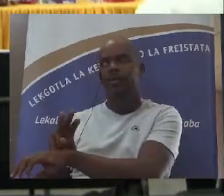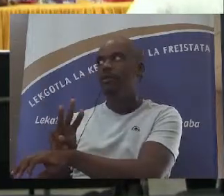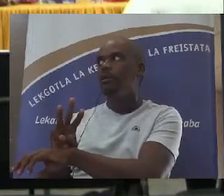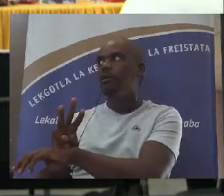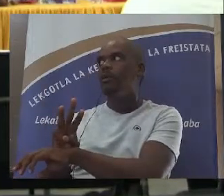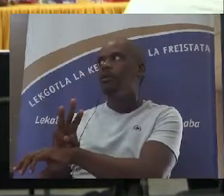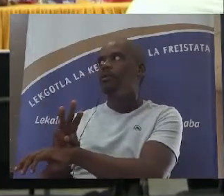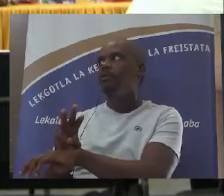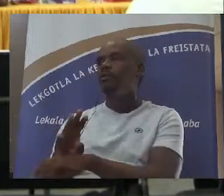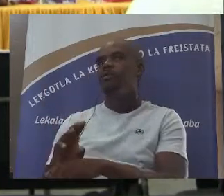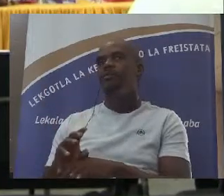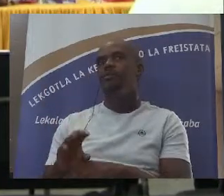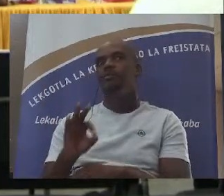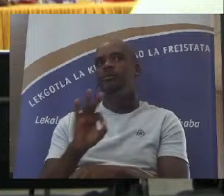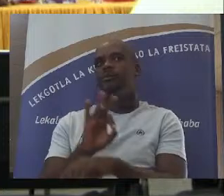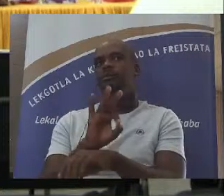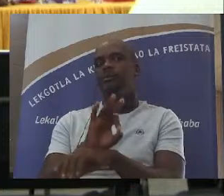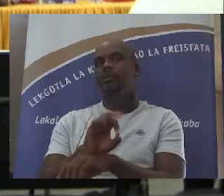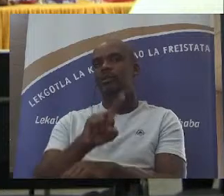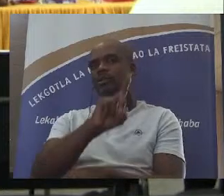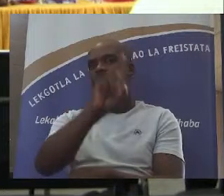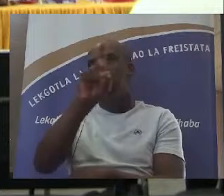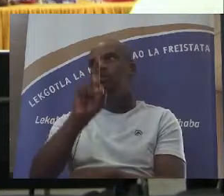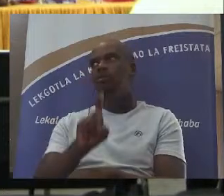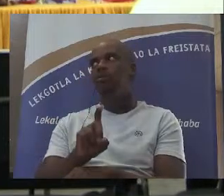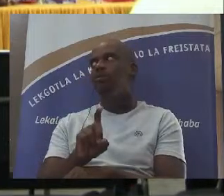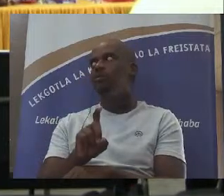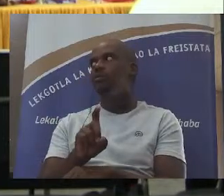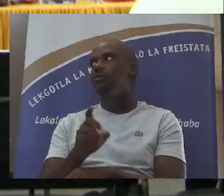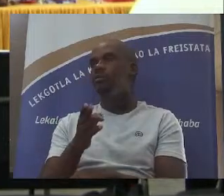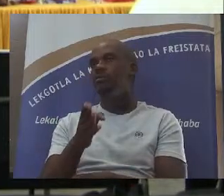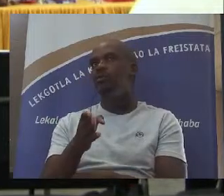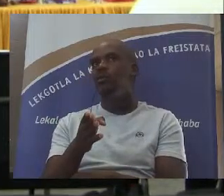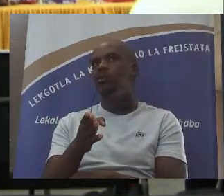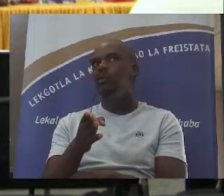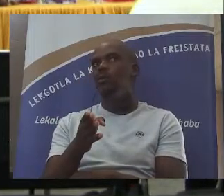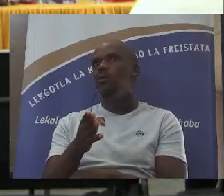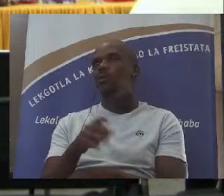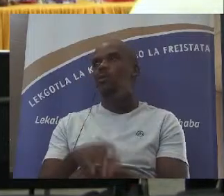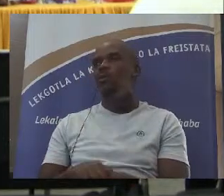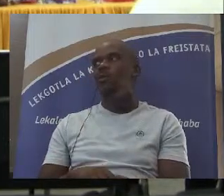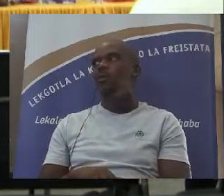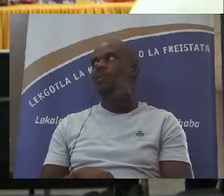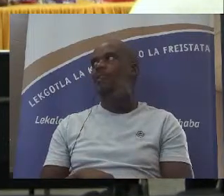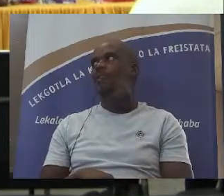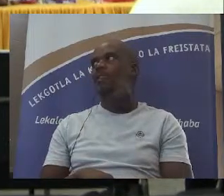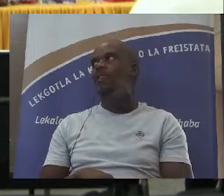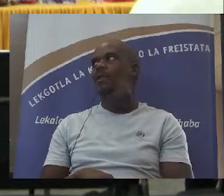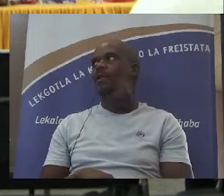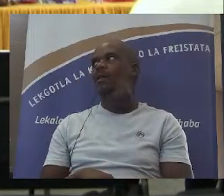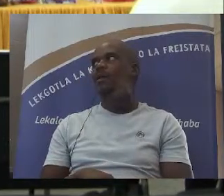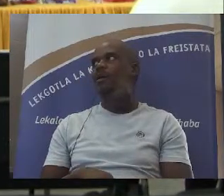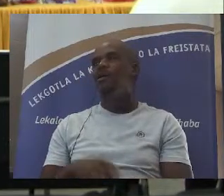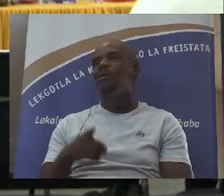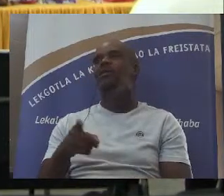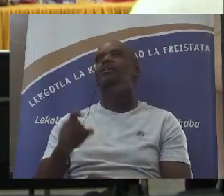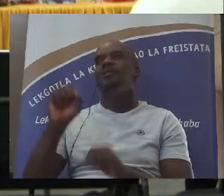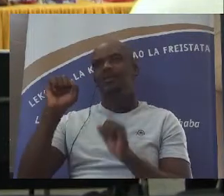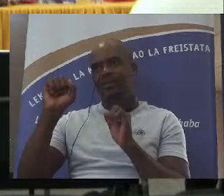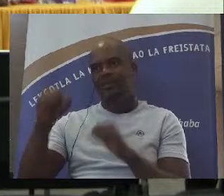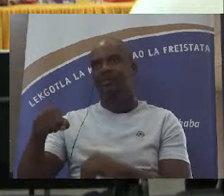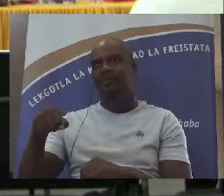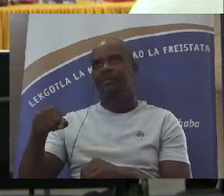Tatana Kata Wuta Mona Una le Sogolosa or Rea Dumela